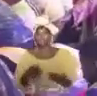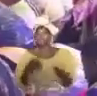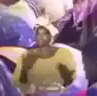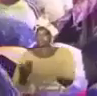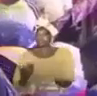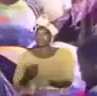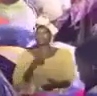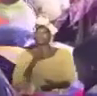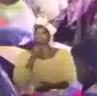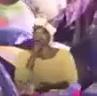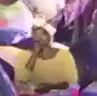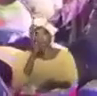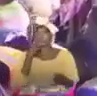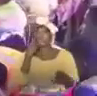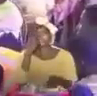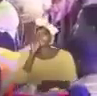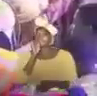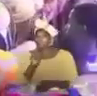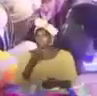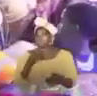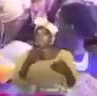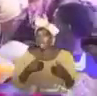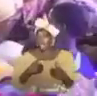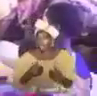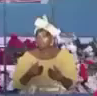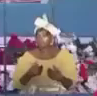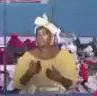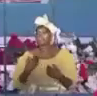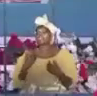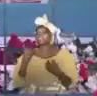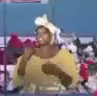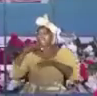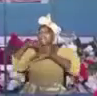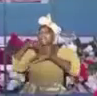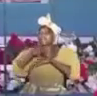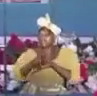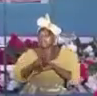not translate to salvation, except the preacher brings the message.